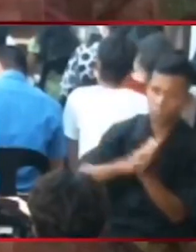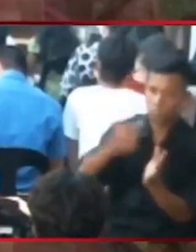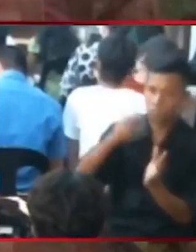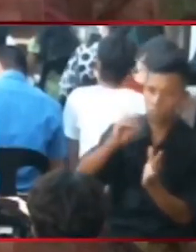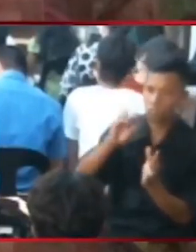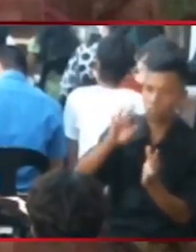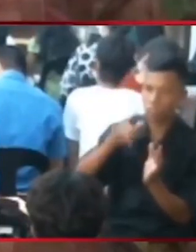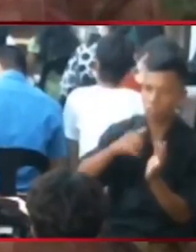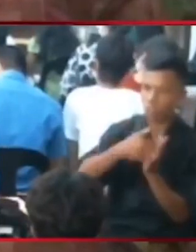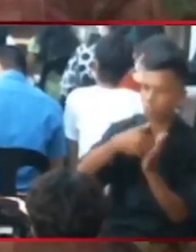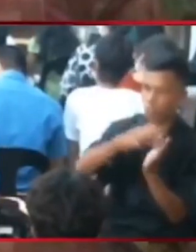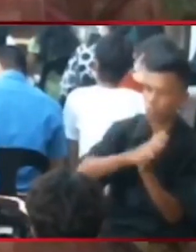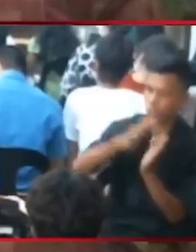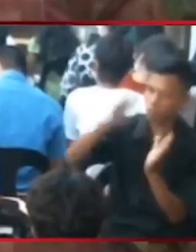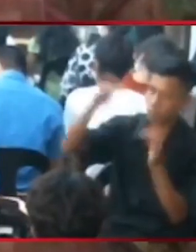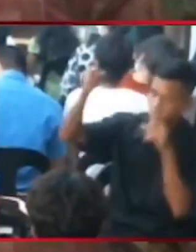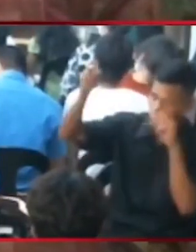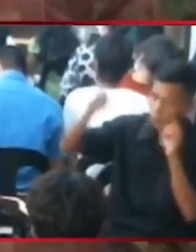yourself.